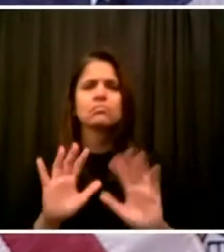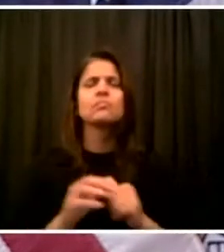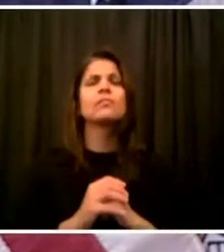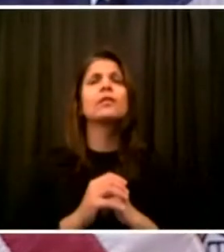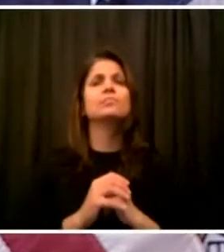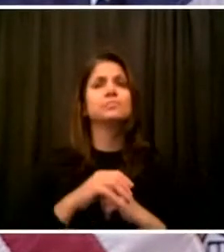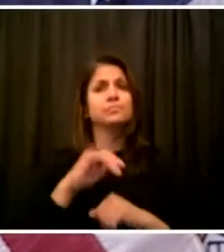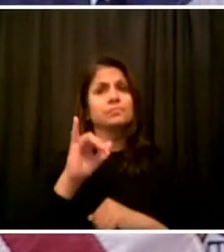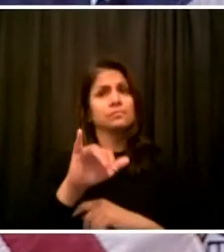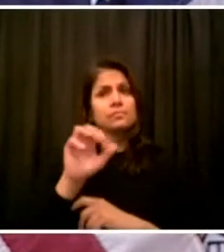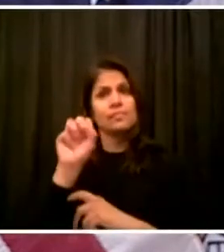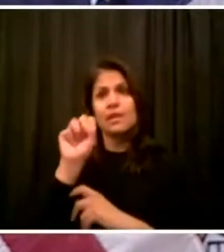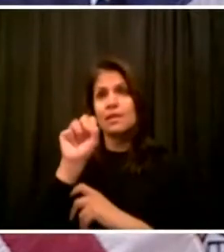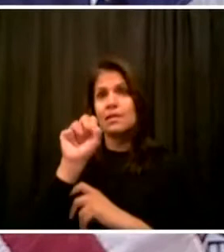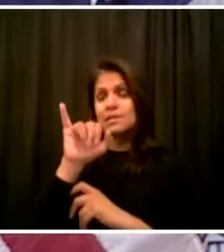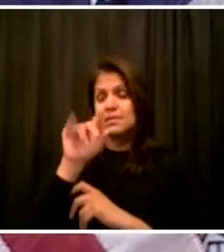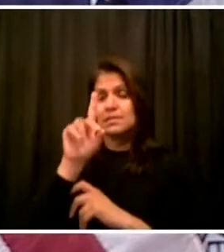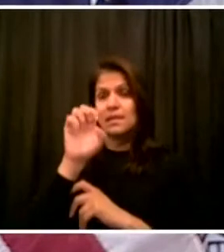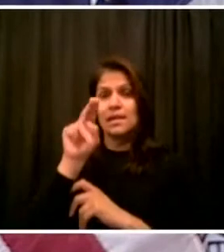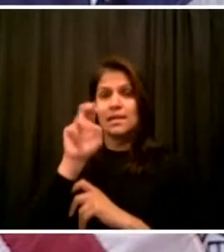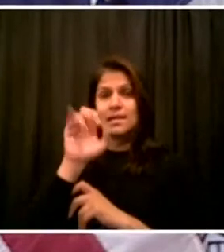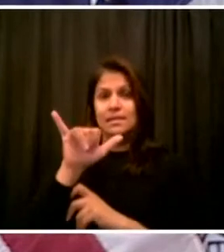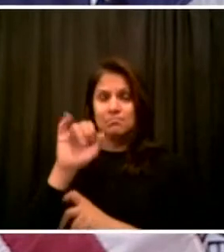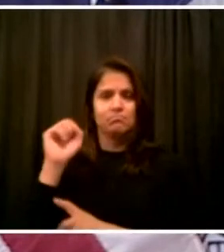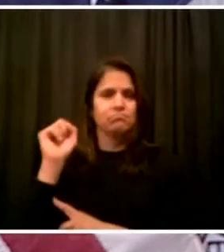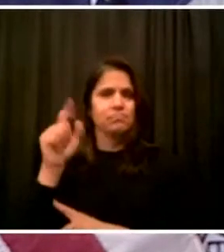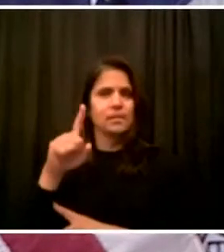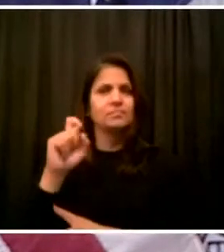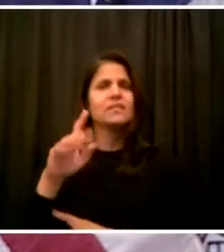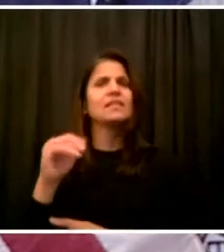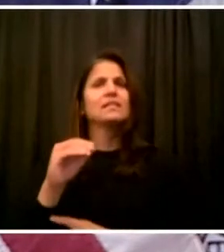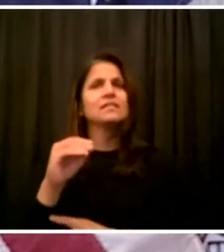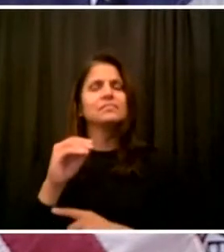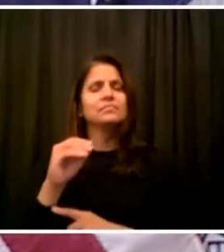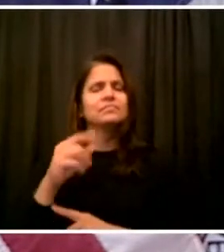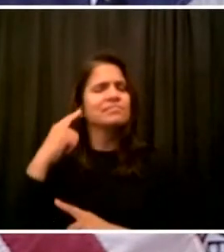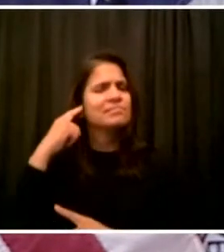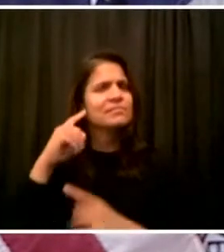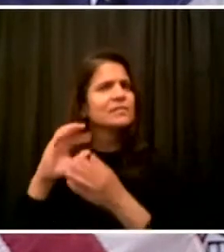week. Sydney, we're having issues hearing you. Can you hear it? Sydney, can you hear me?